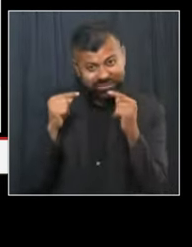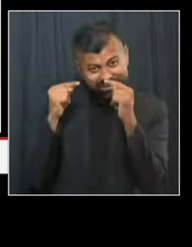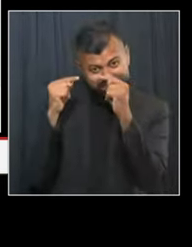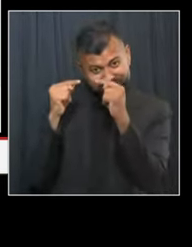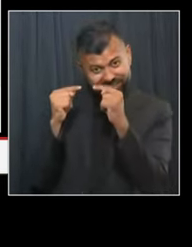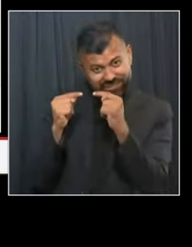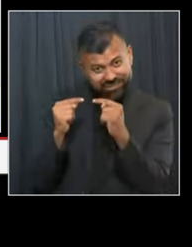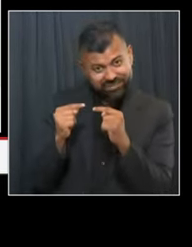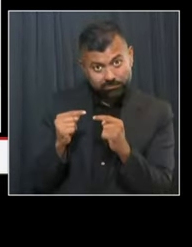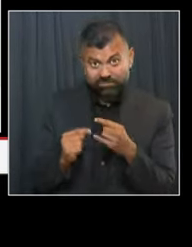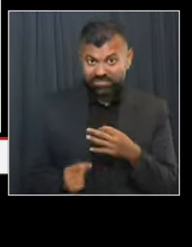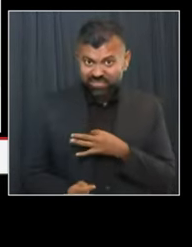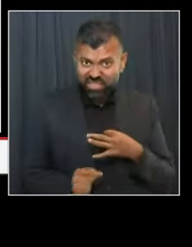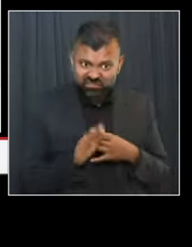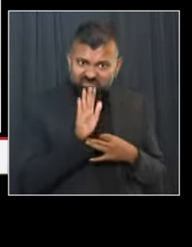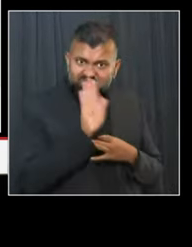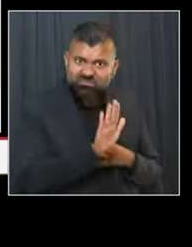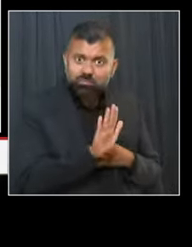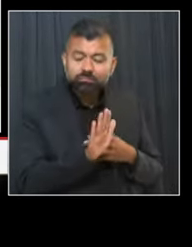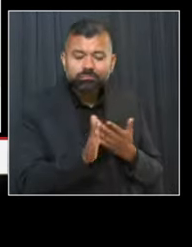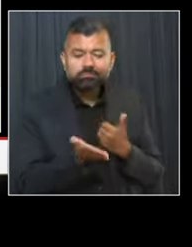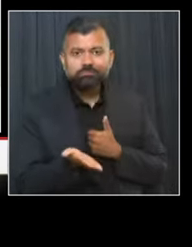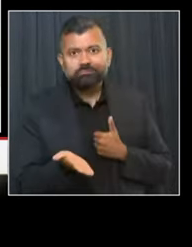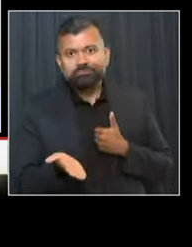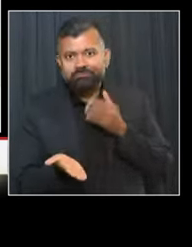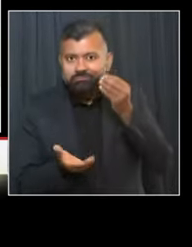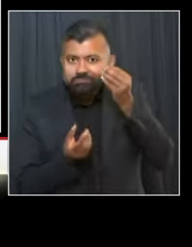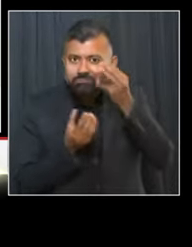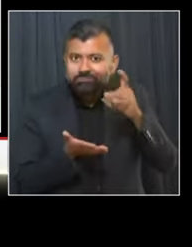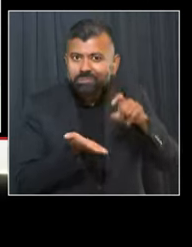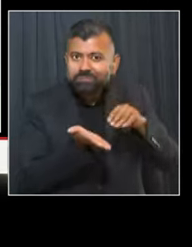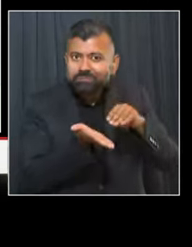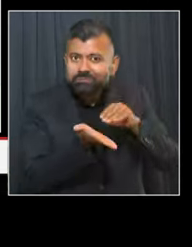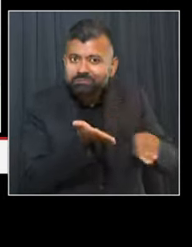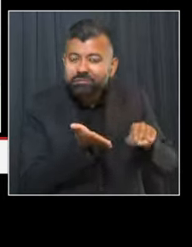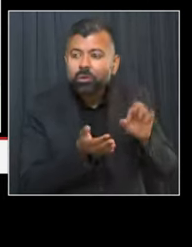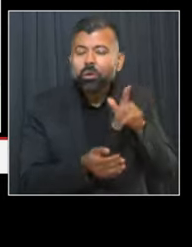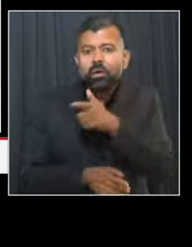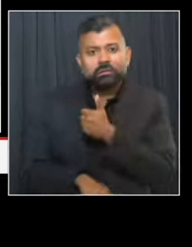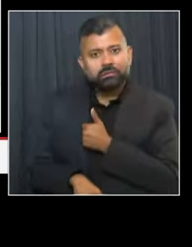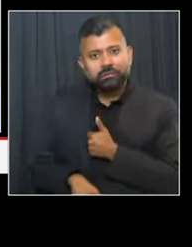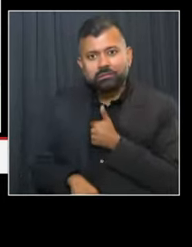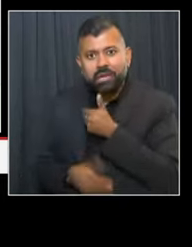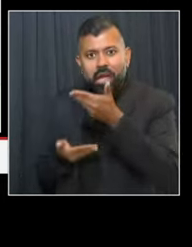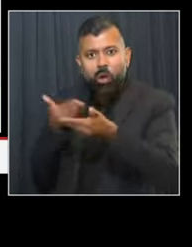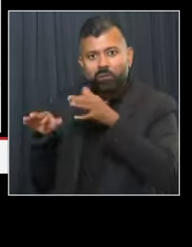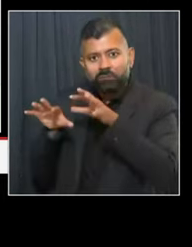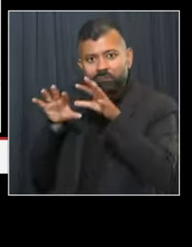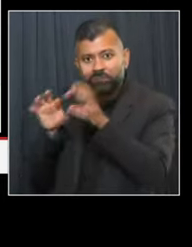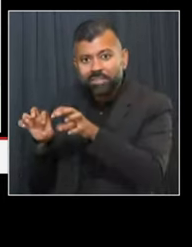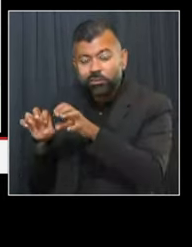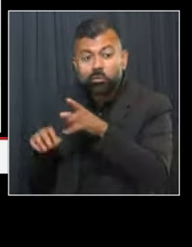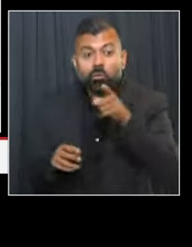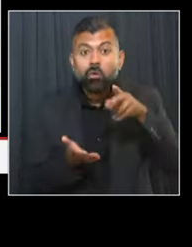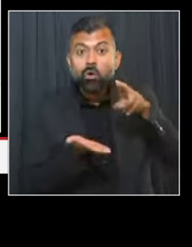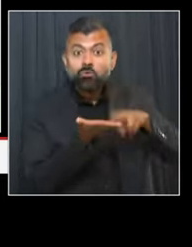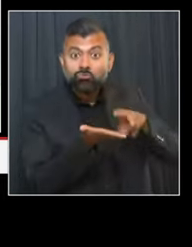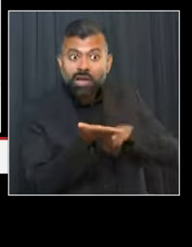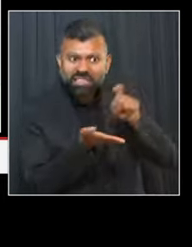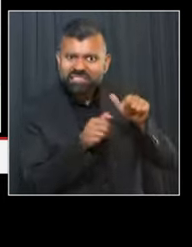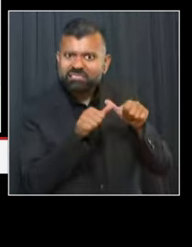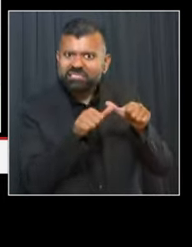to not hire or hire in terms of a vacancy, and contracts to issue, not issue, or pull back